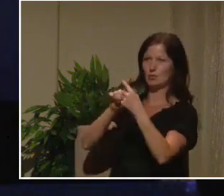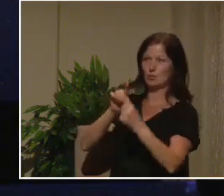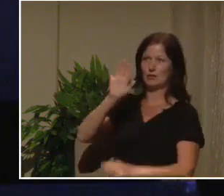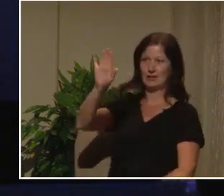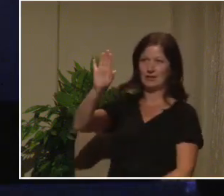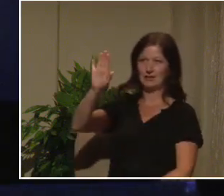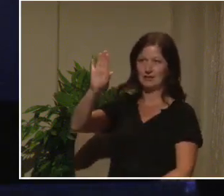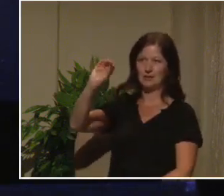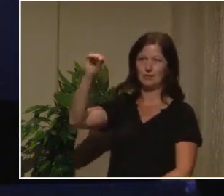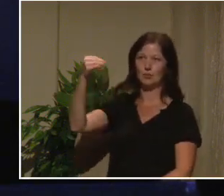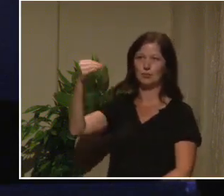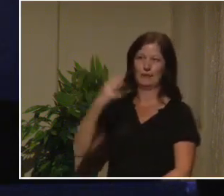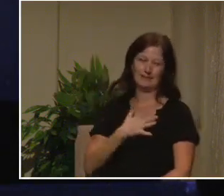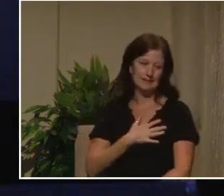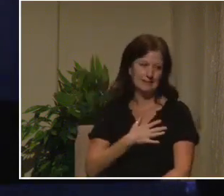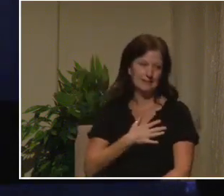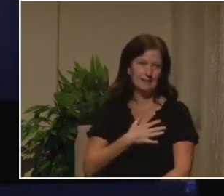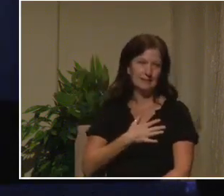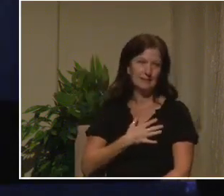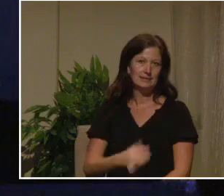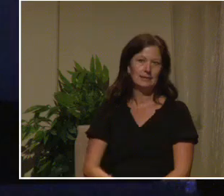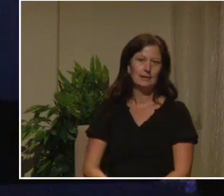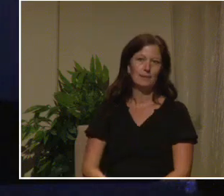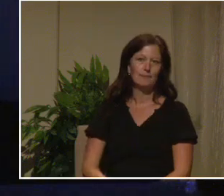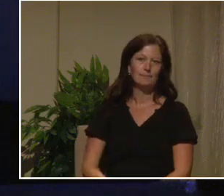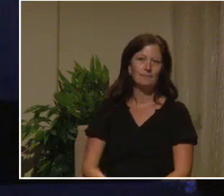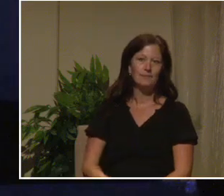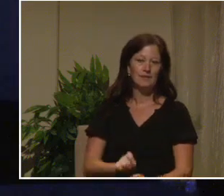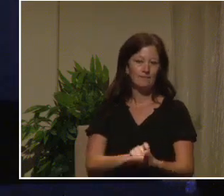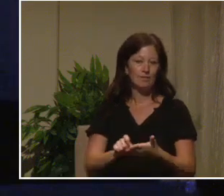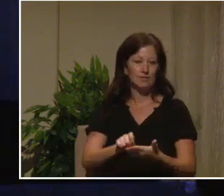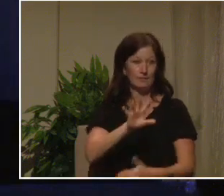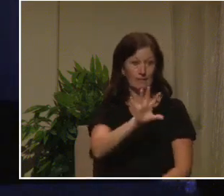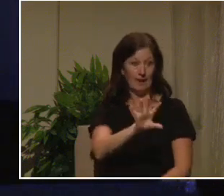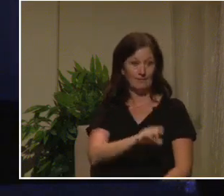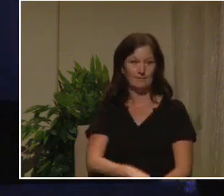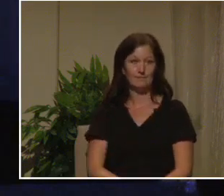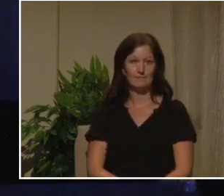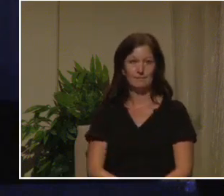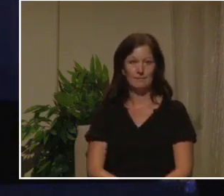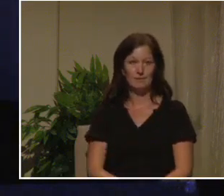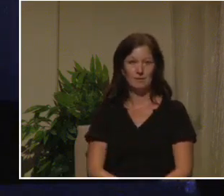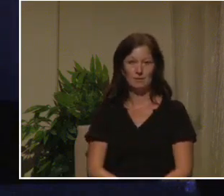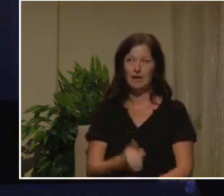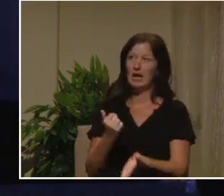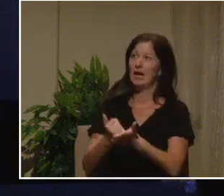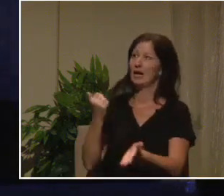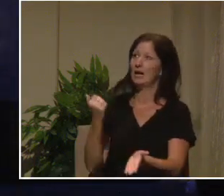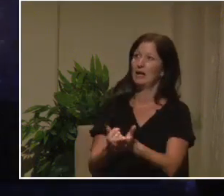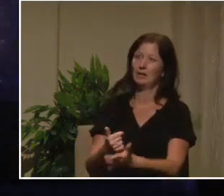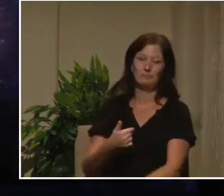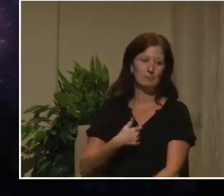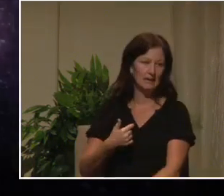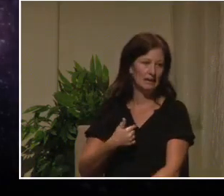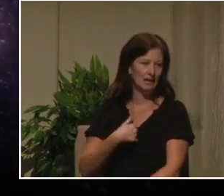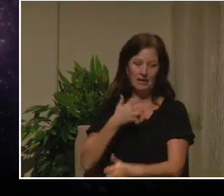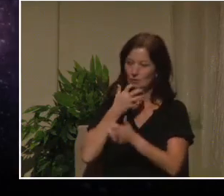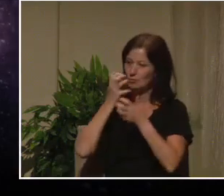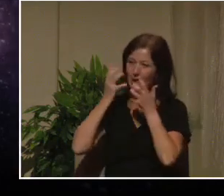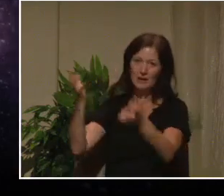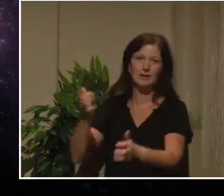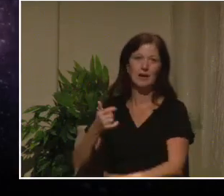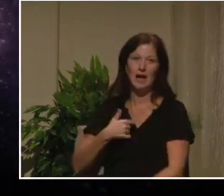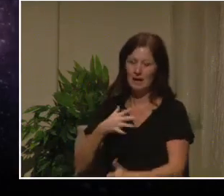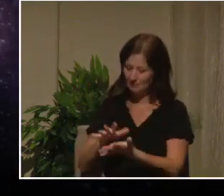grace. Now look at those words in verse 5. He says, woe to me, I cried. I am